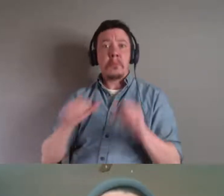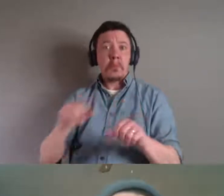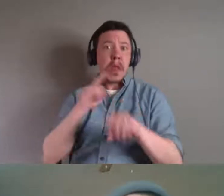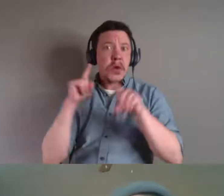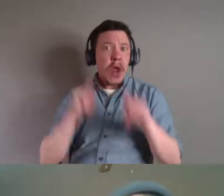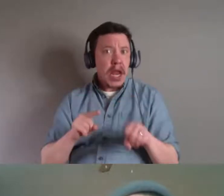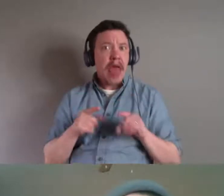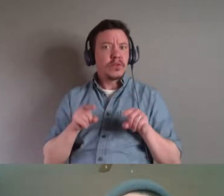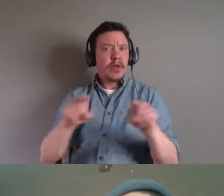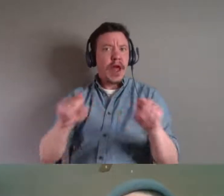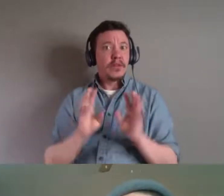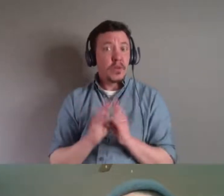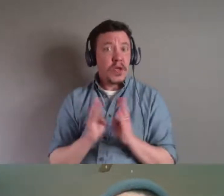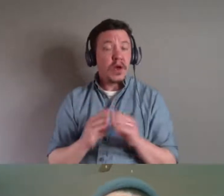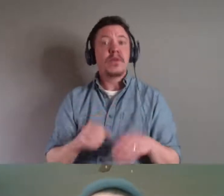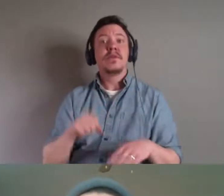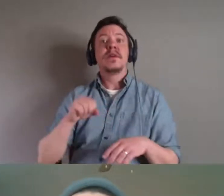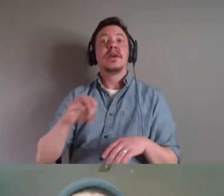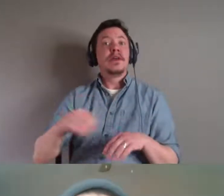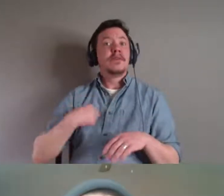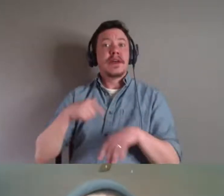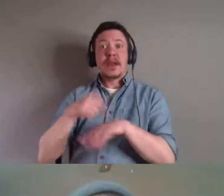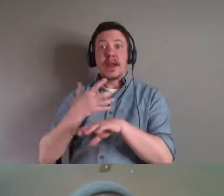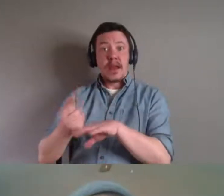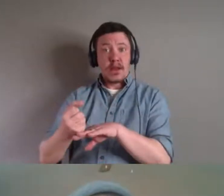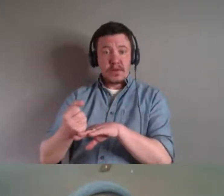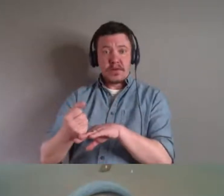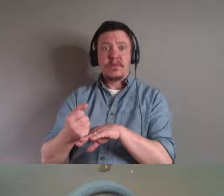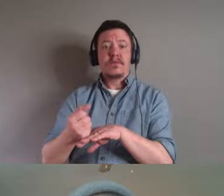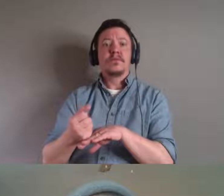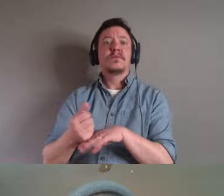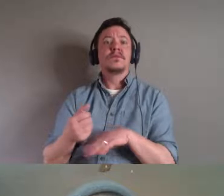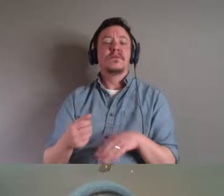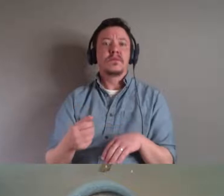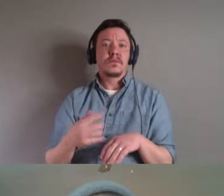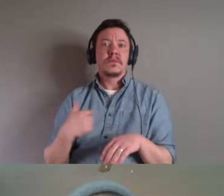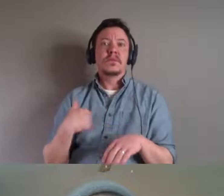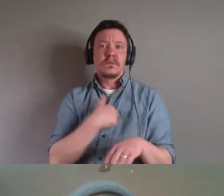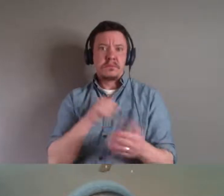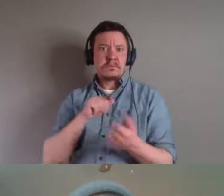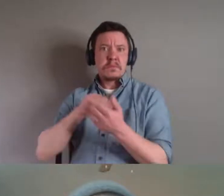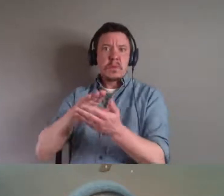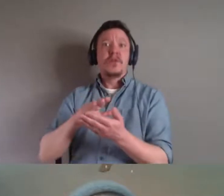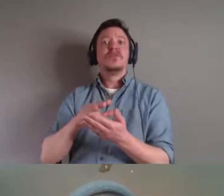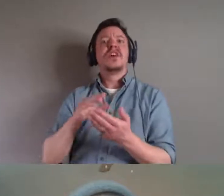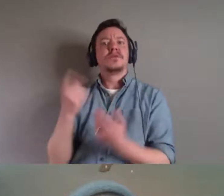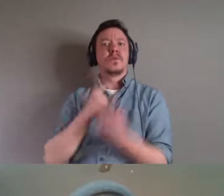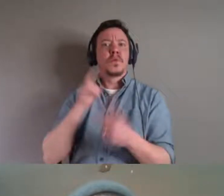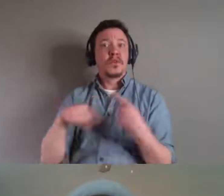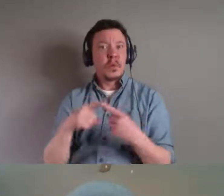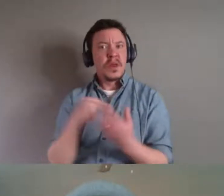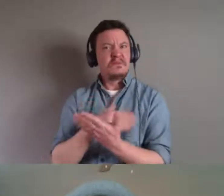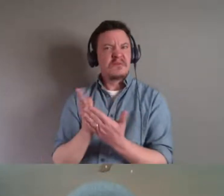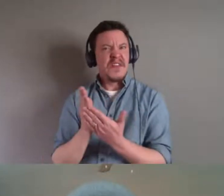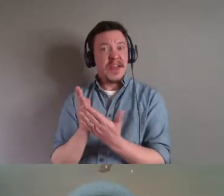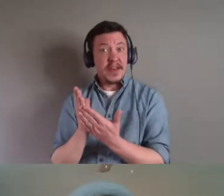go. If I can't get to it, then we will, I believe, be able to address questions at the end.